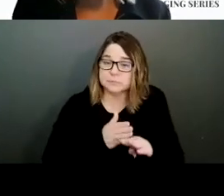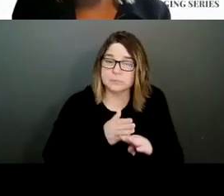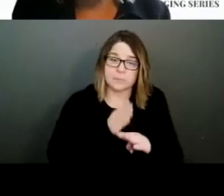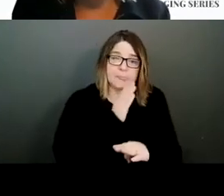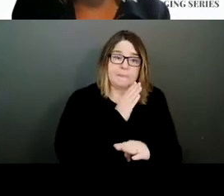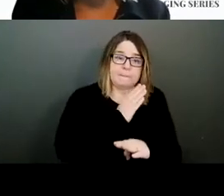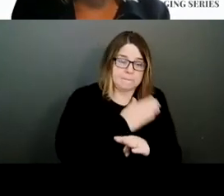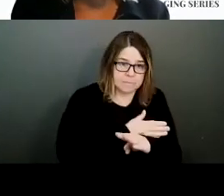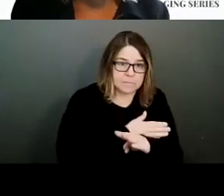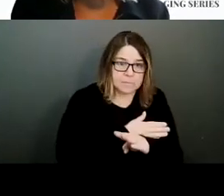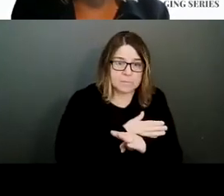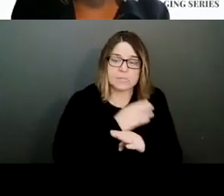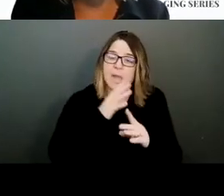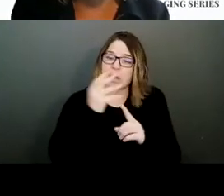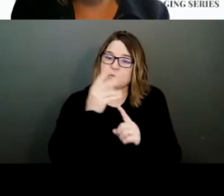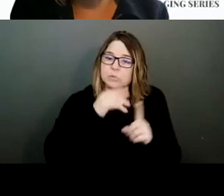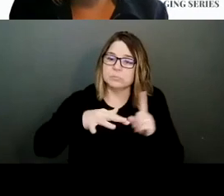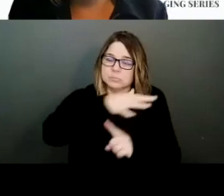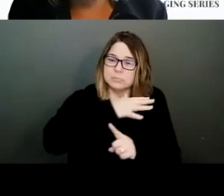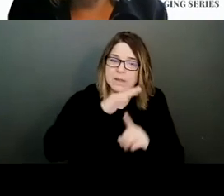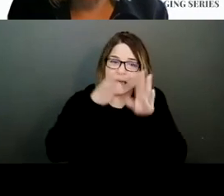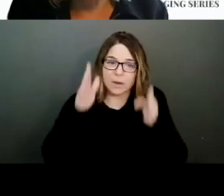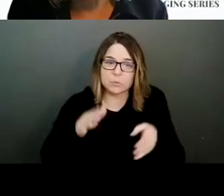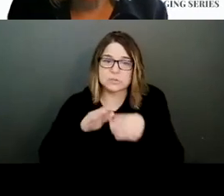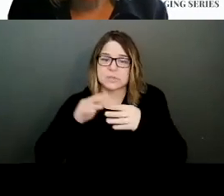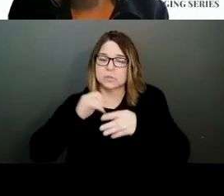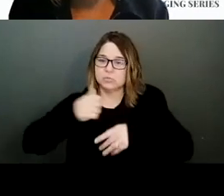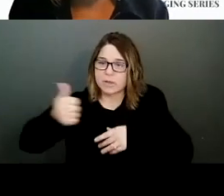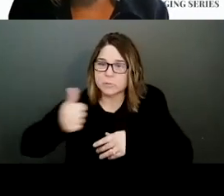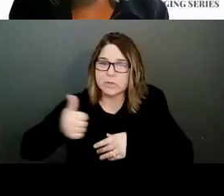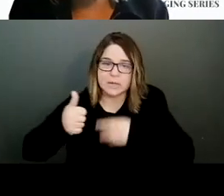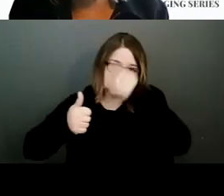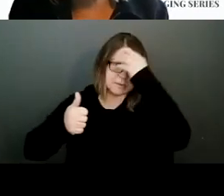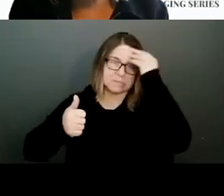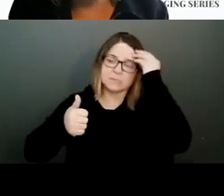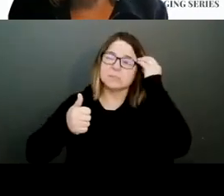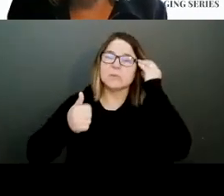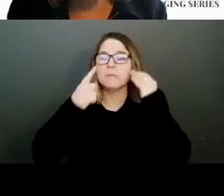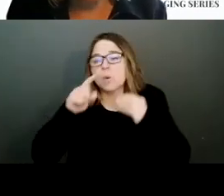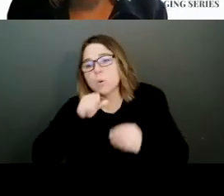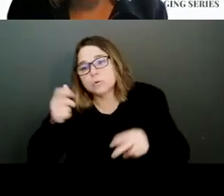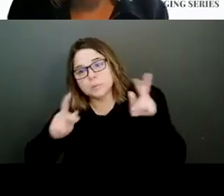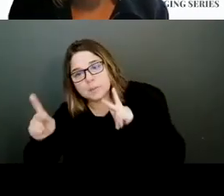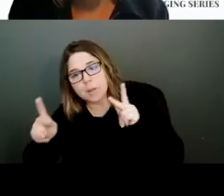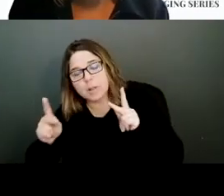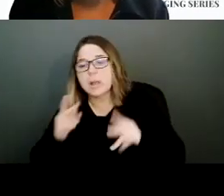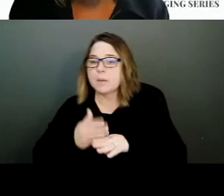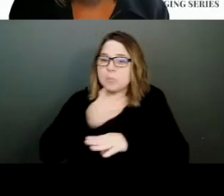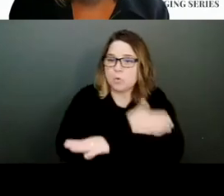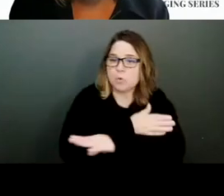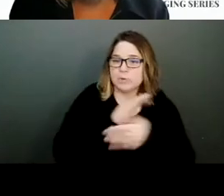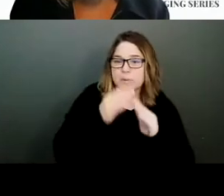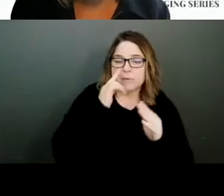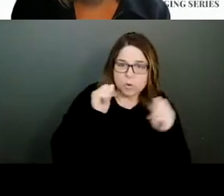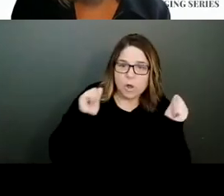environment, so outdoor spaces, housing, and transportation for older adults, it improves the community for everyone.